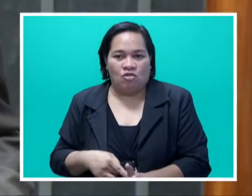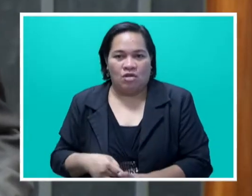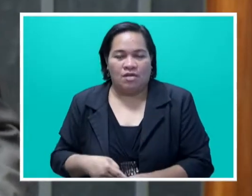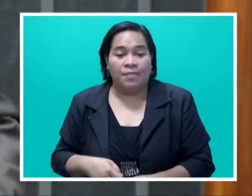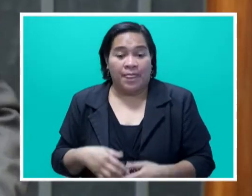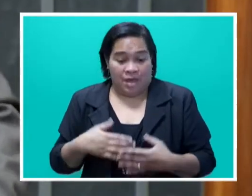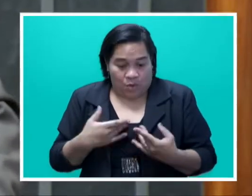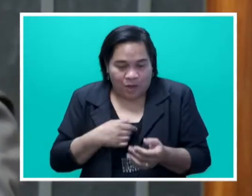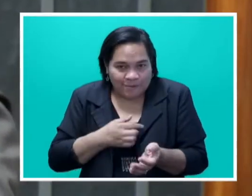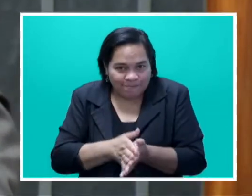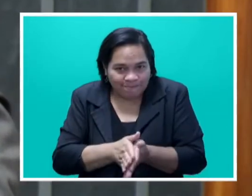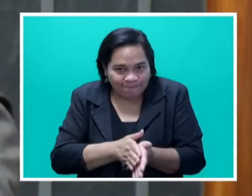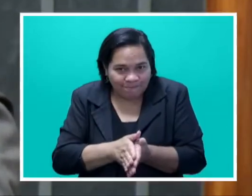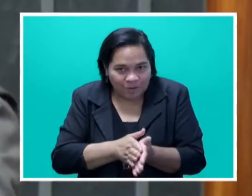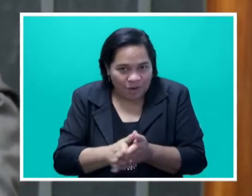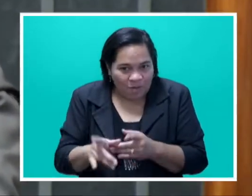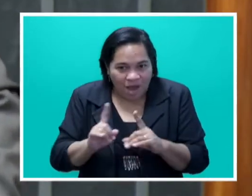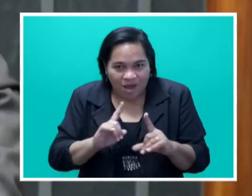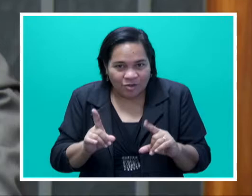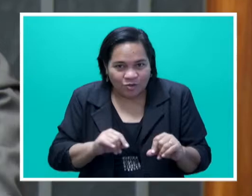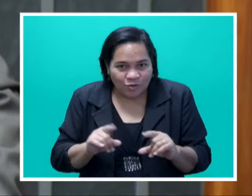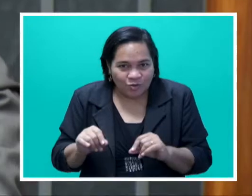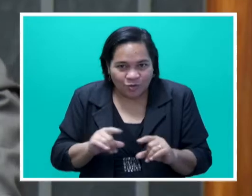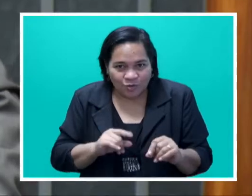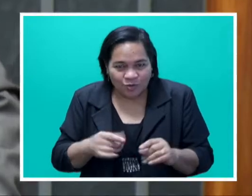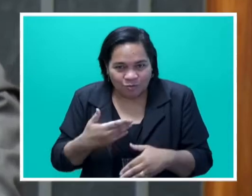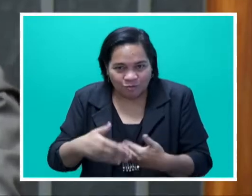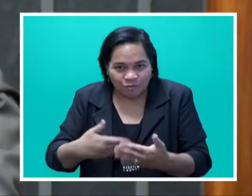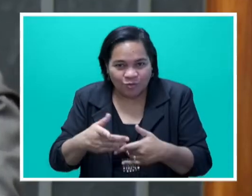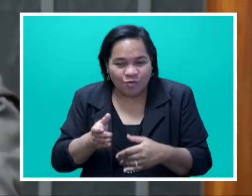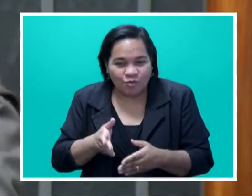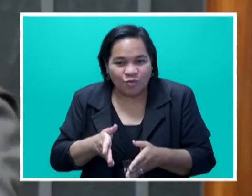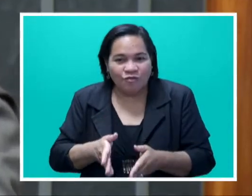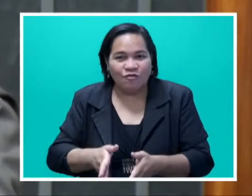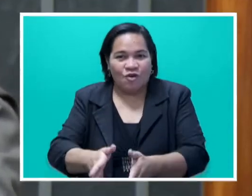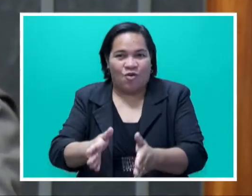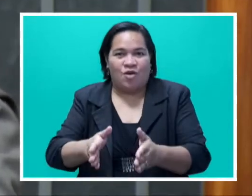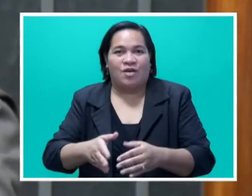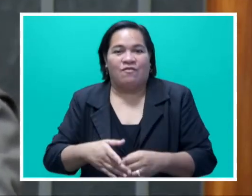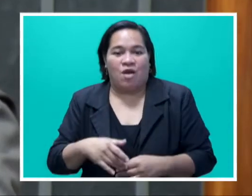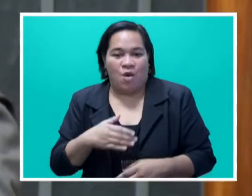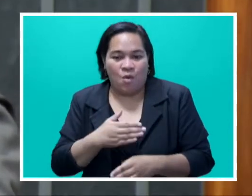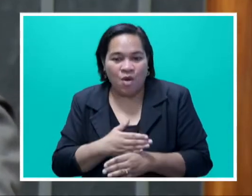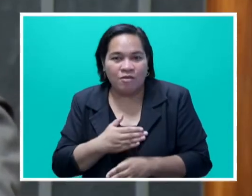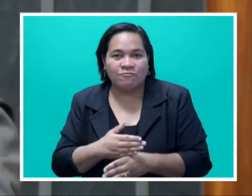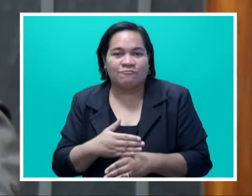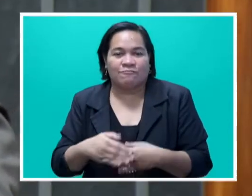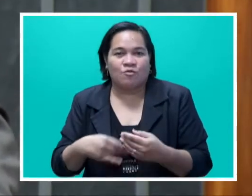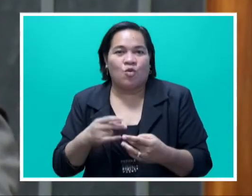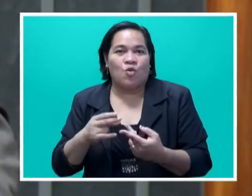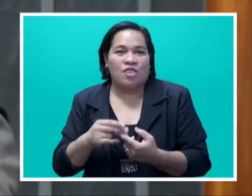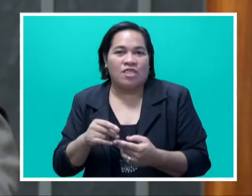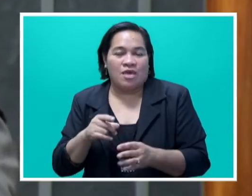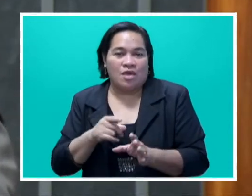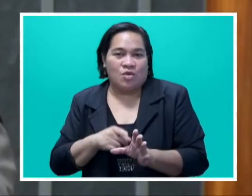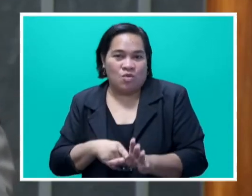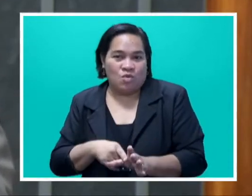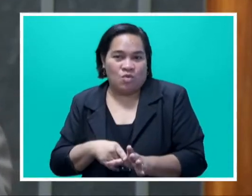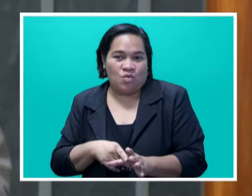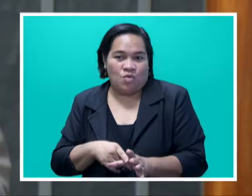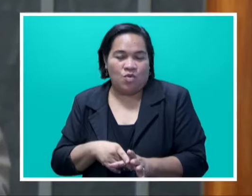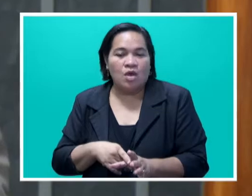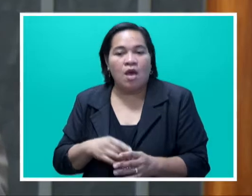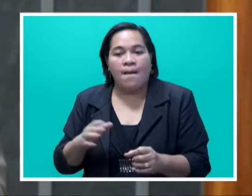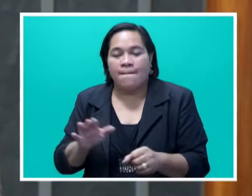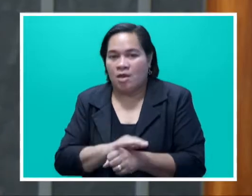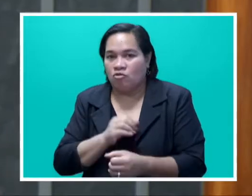our youths on climate change as we move forward in our ambitions towards the net